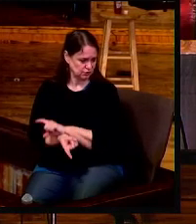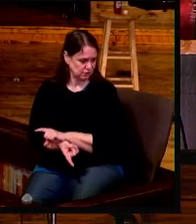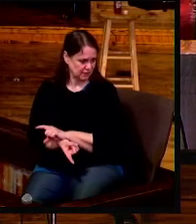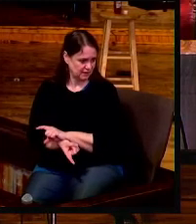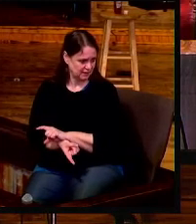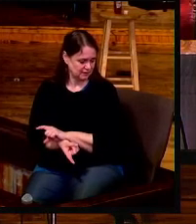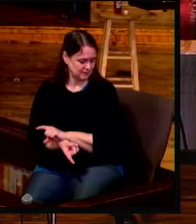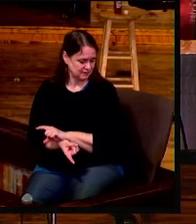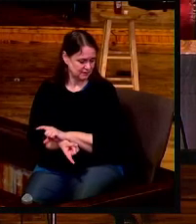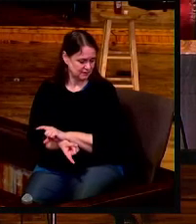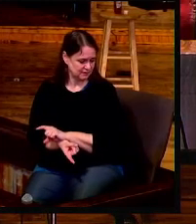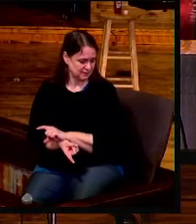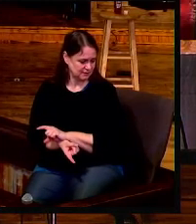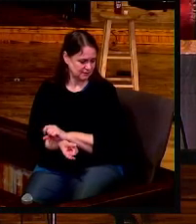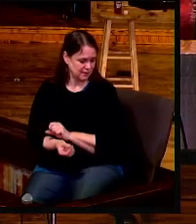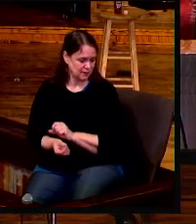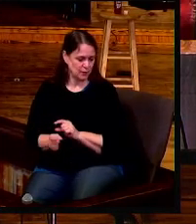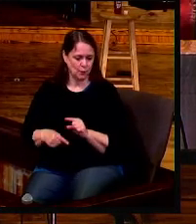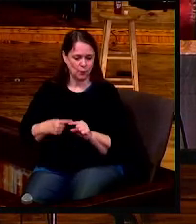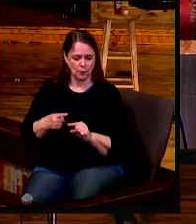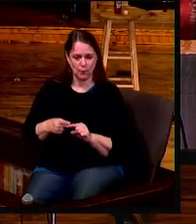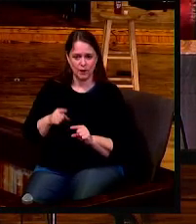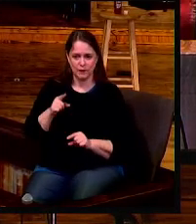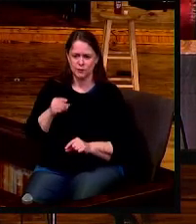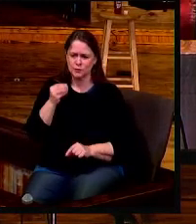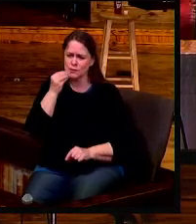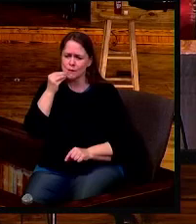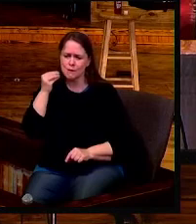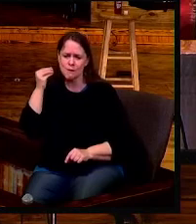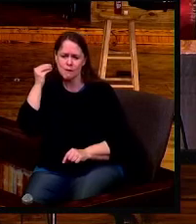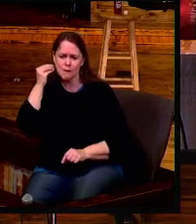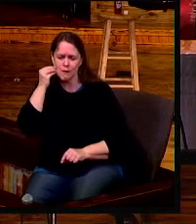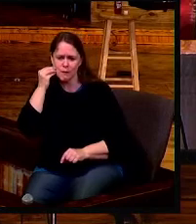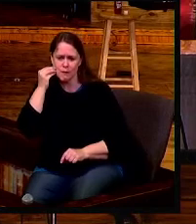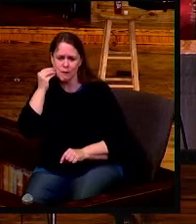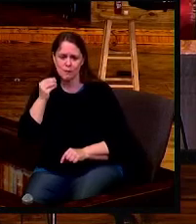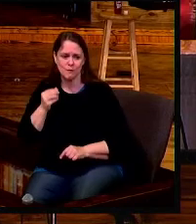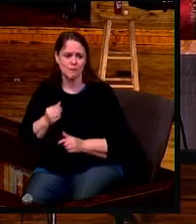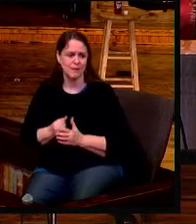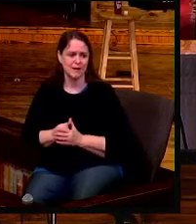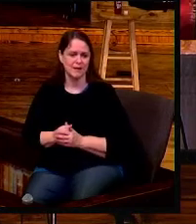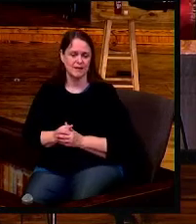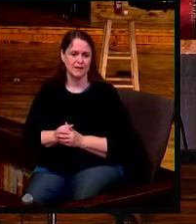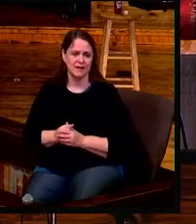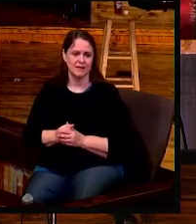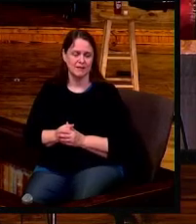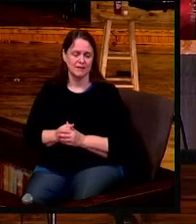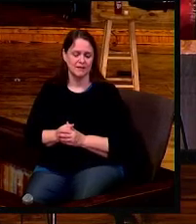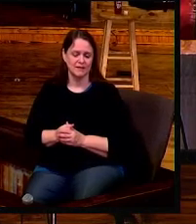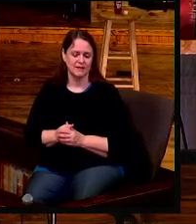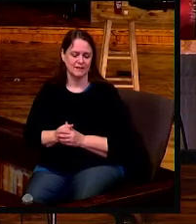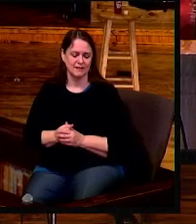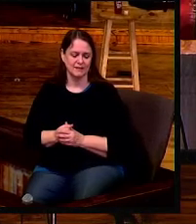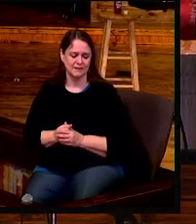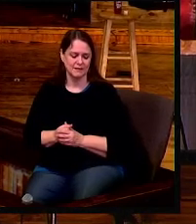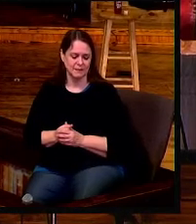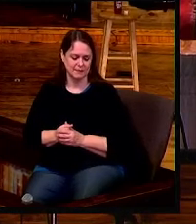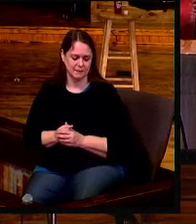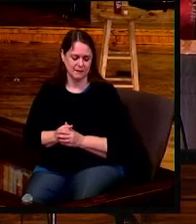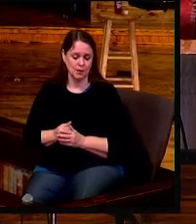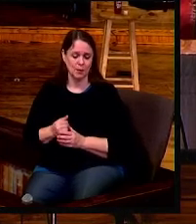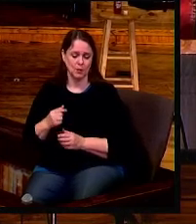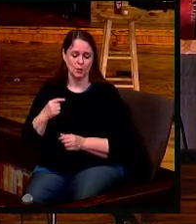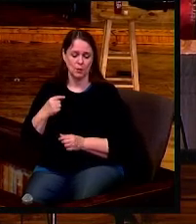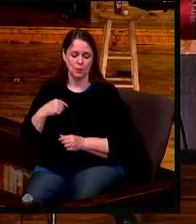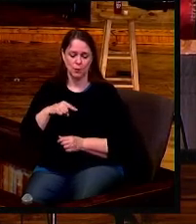The atmosphere at home isn't the same as the atmosphere at work. And sometimes it's a struggle for us to make those changes. But we